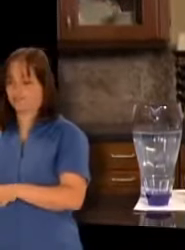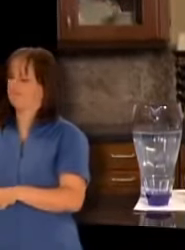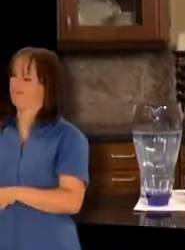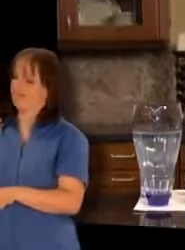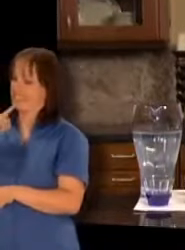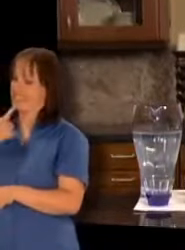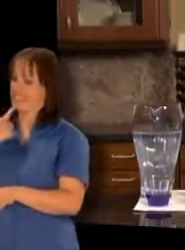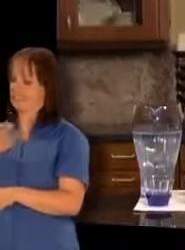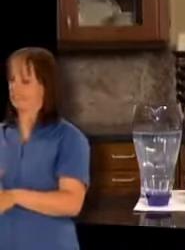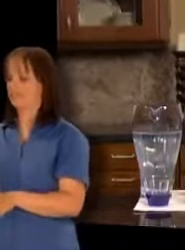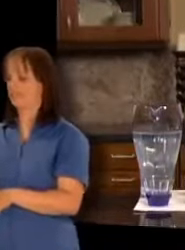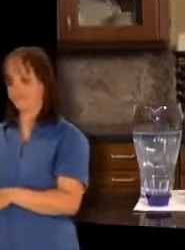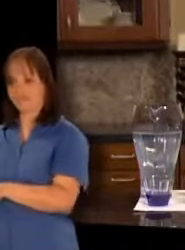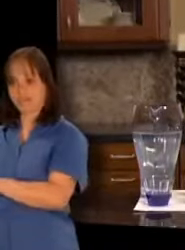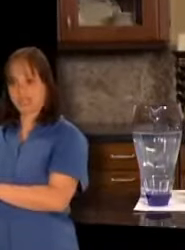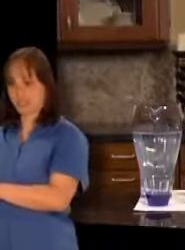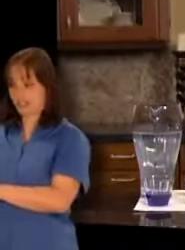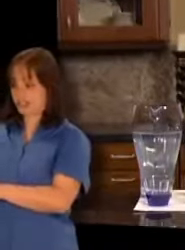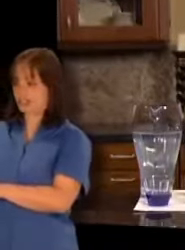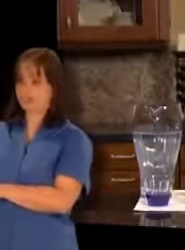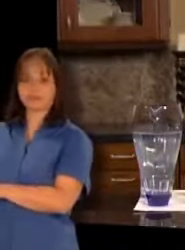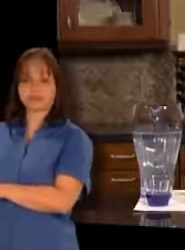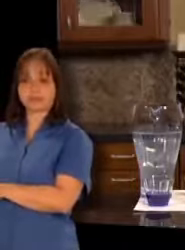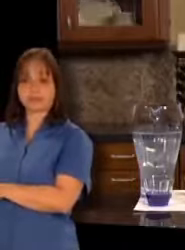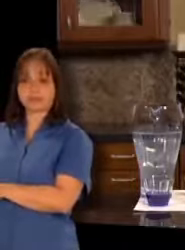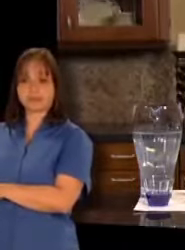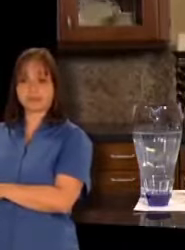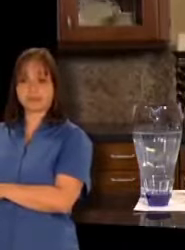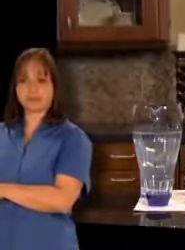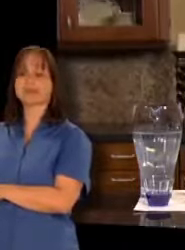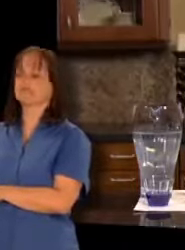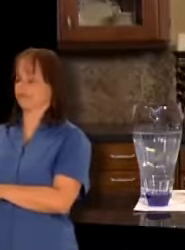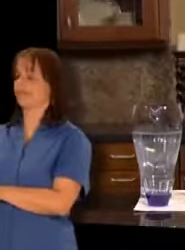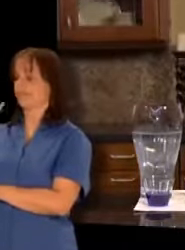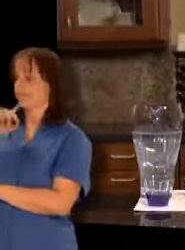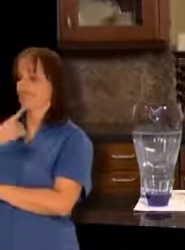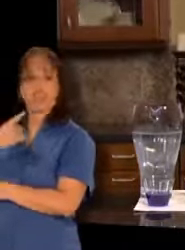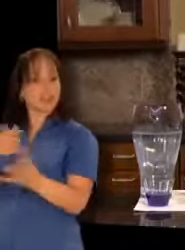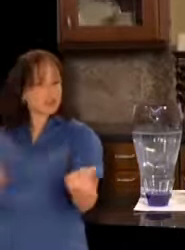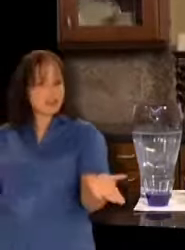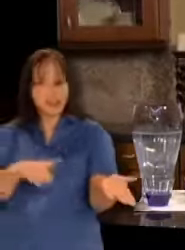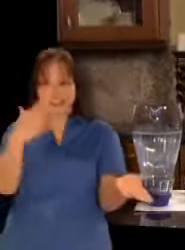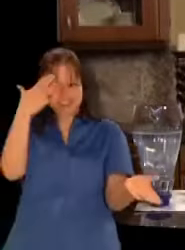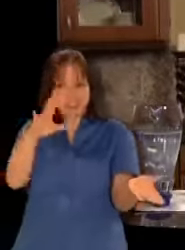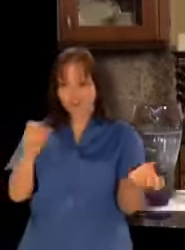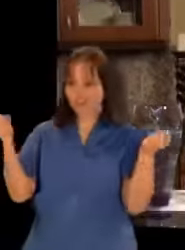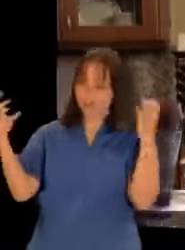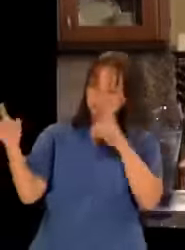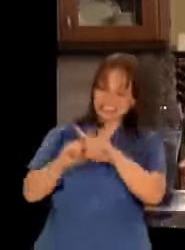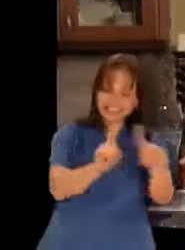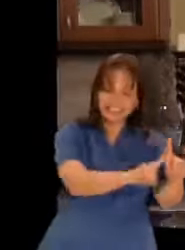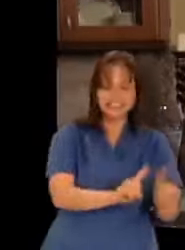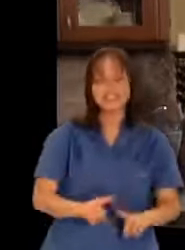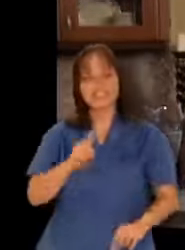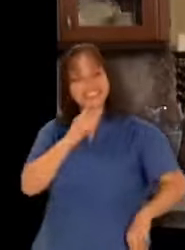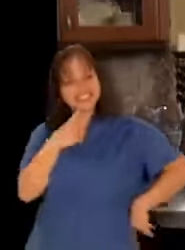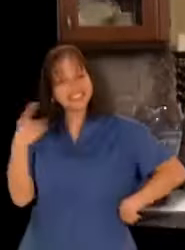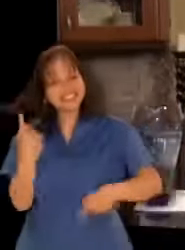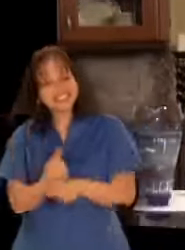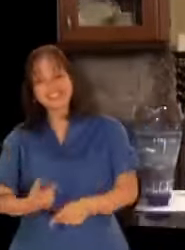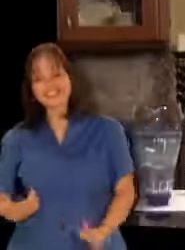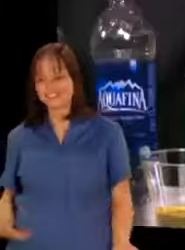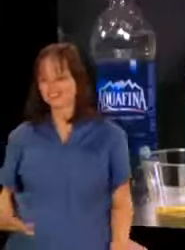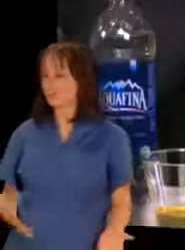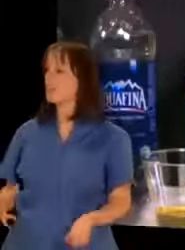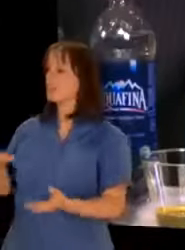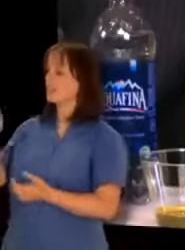very acidic. And how about the 7-Up? Bet you didn't know you were drinking so many acidic things, did you? How